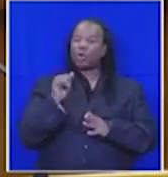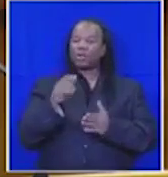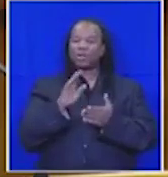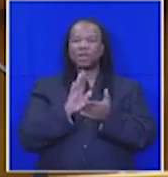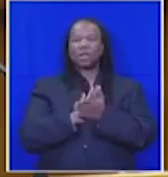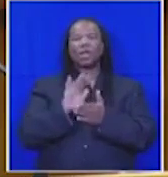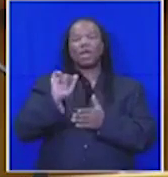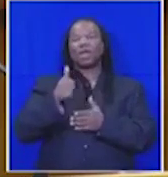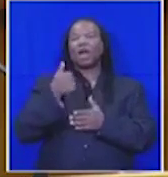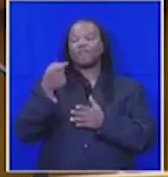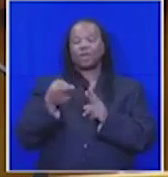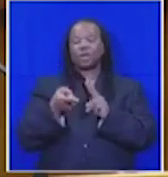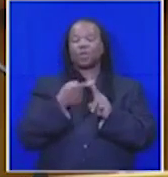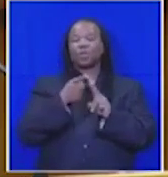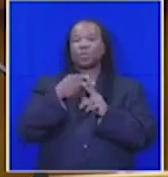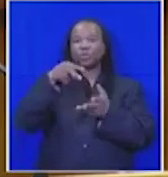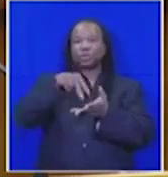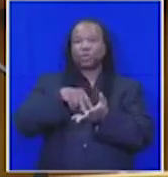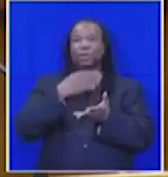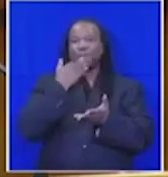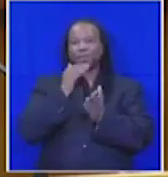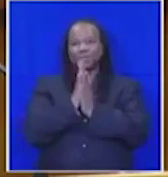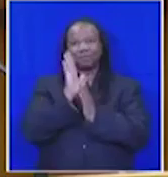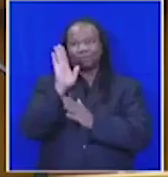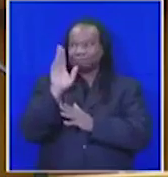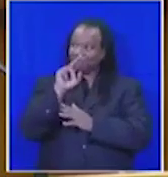you stand up so that the people should see you?